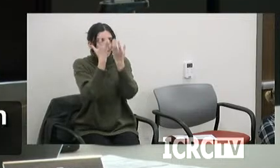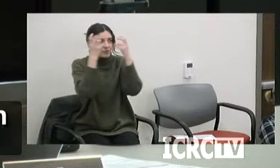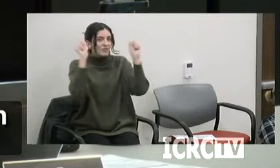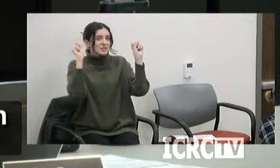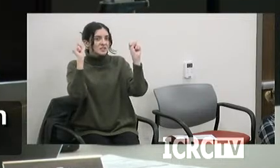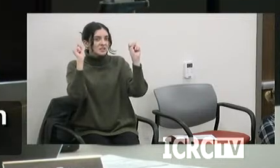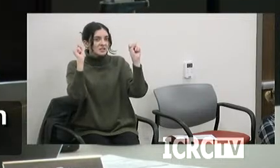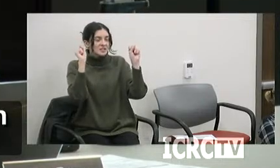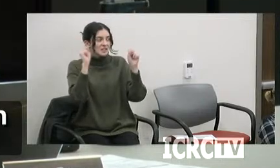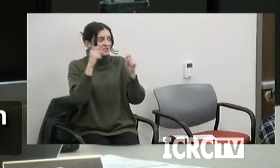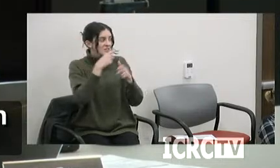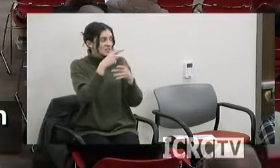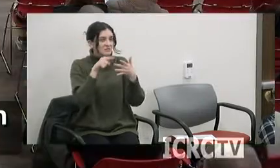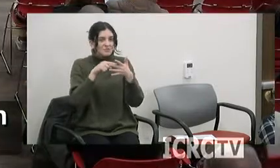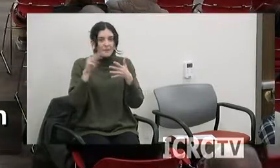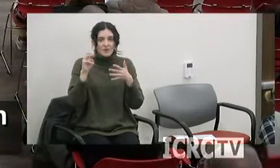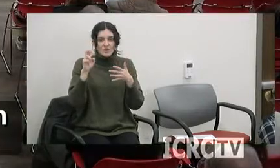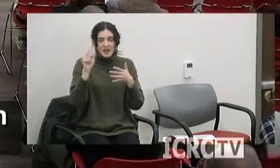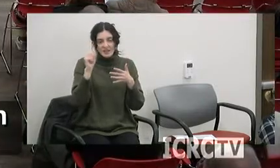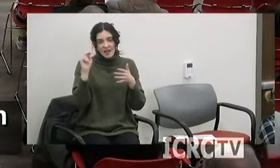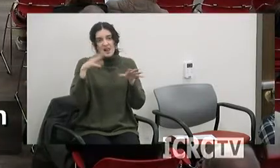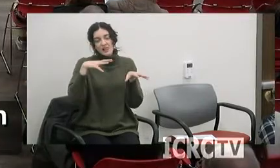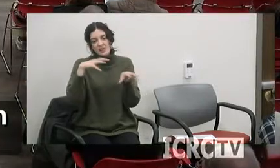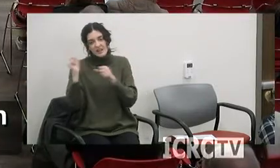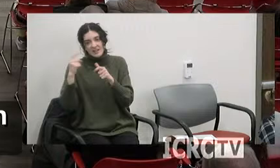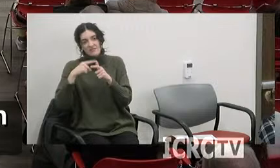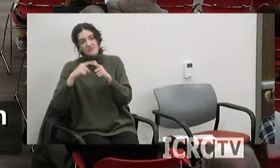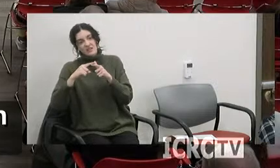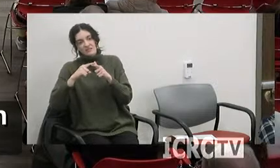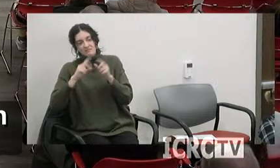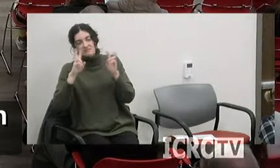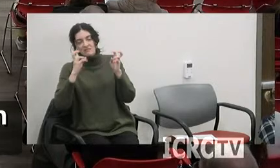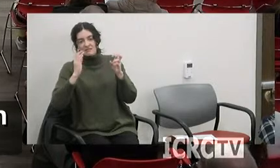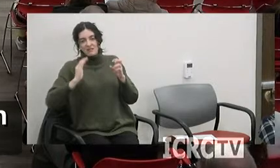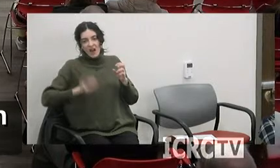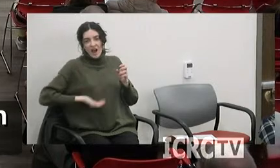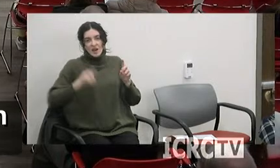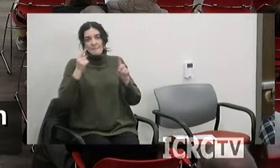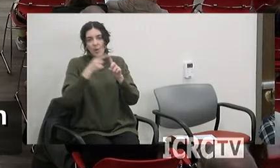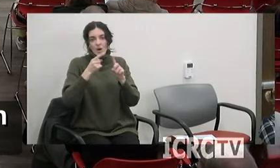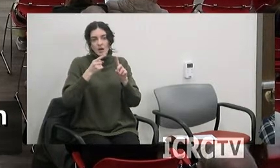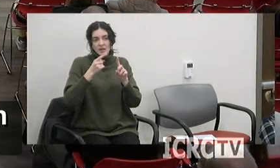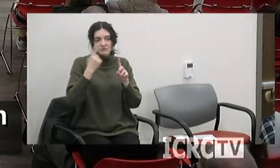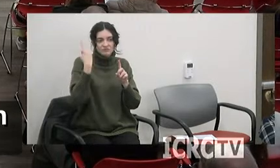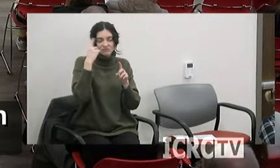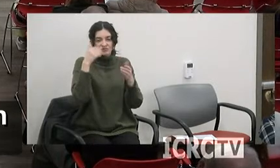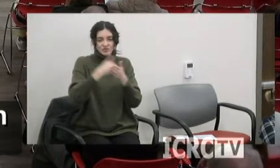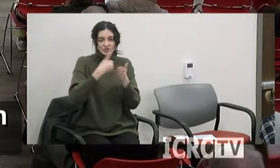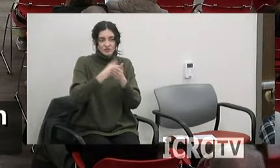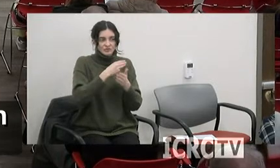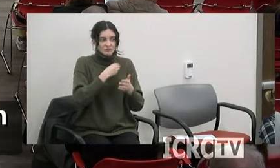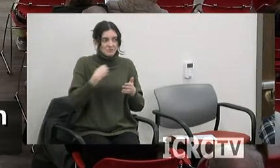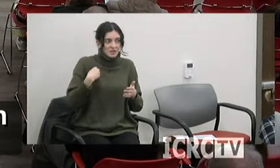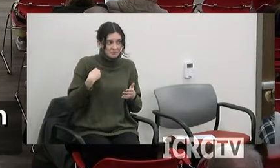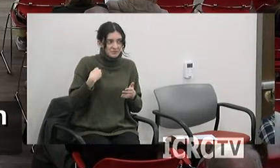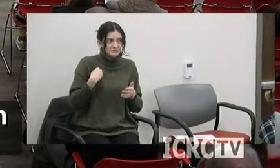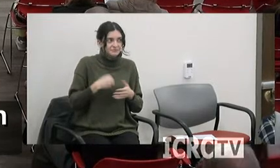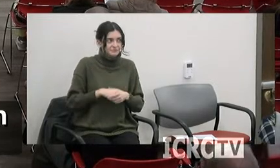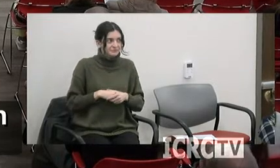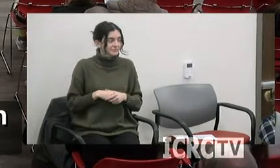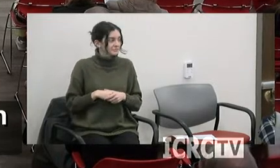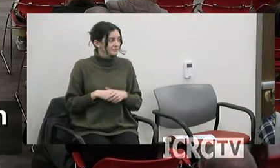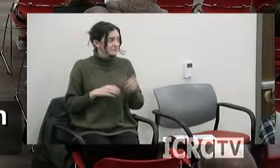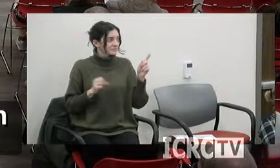meeting. I need a motion to appoint a board member as president pro tem for the organizational meeting. So